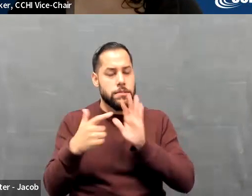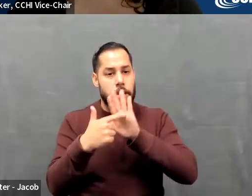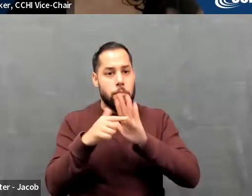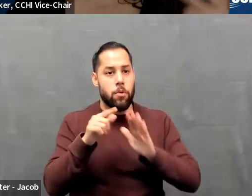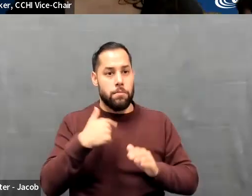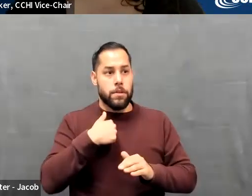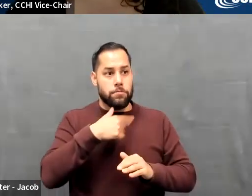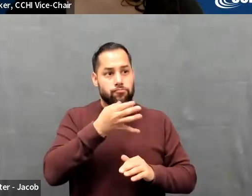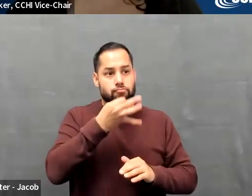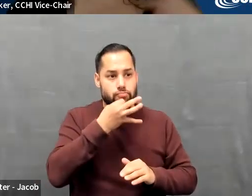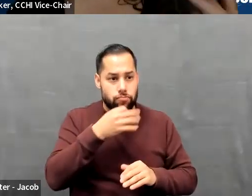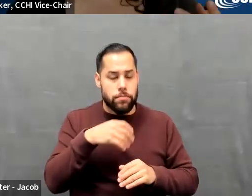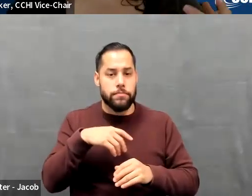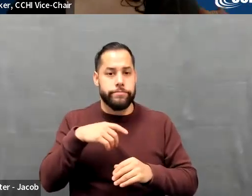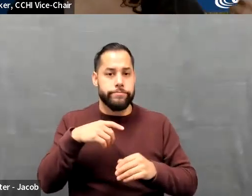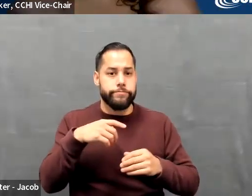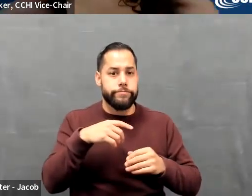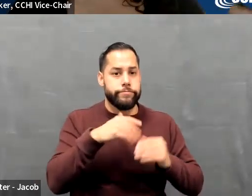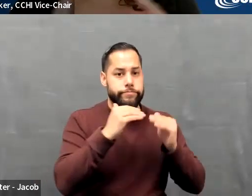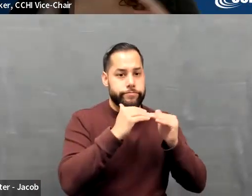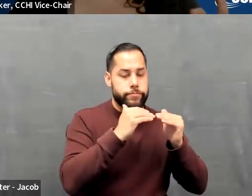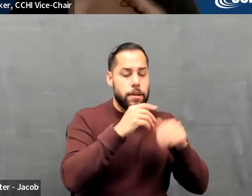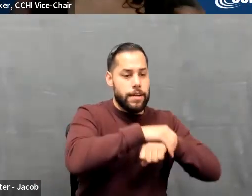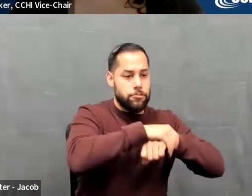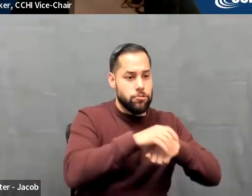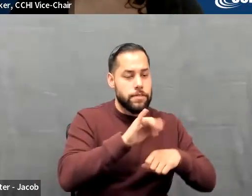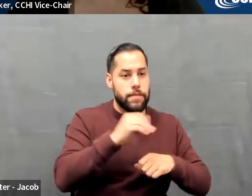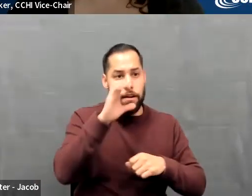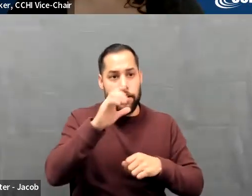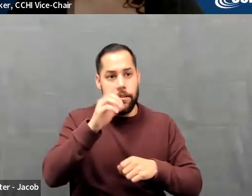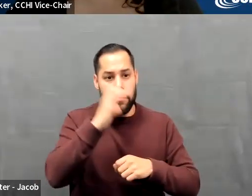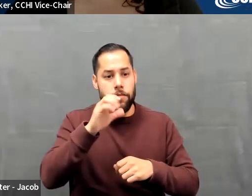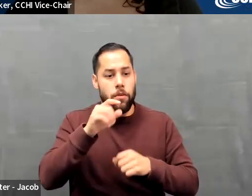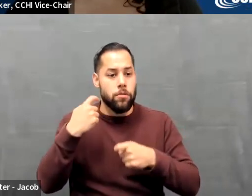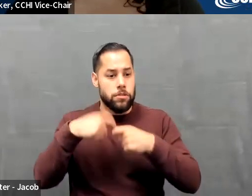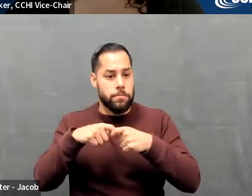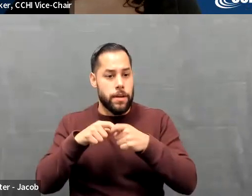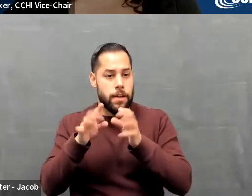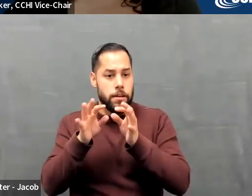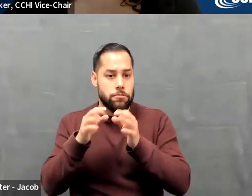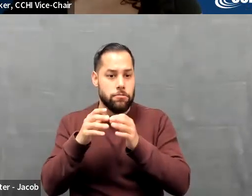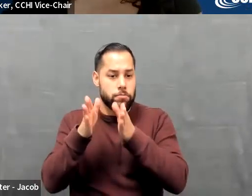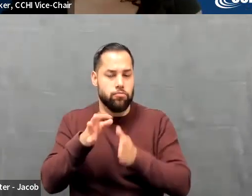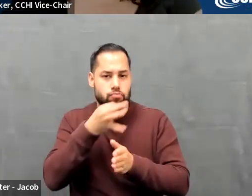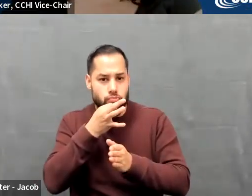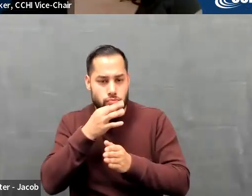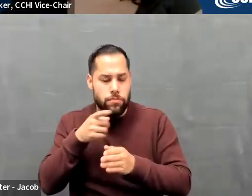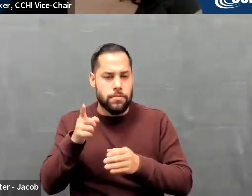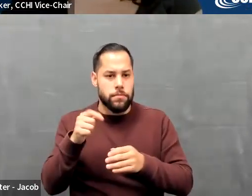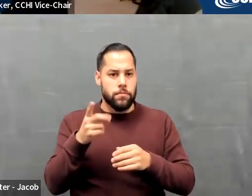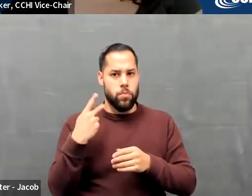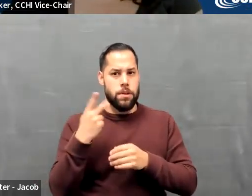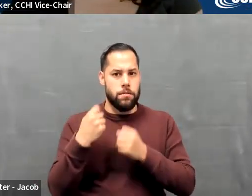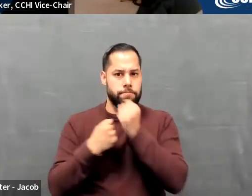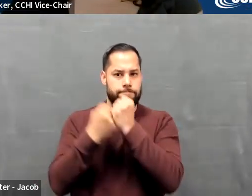Spanish speaker to practice with, that's fantastic because we can support each other linguistically as well. You know, I think that's